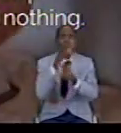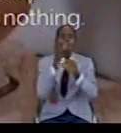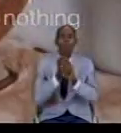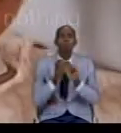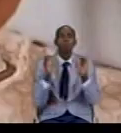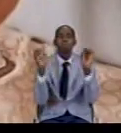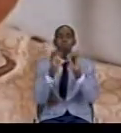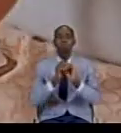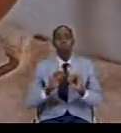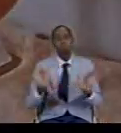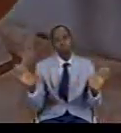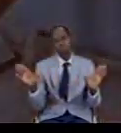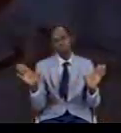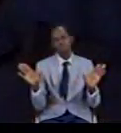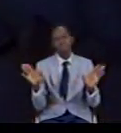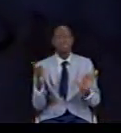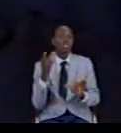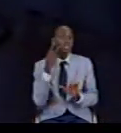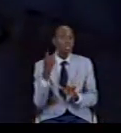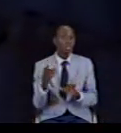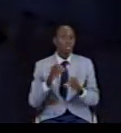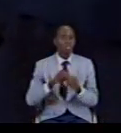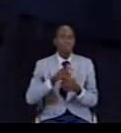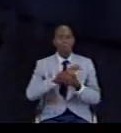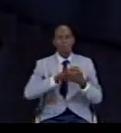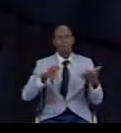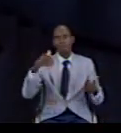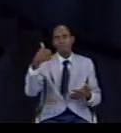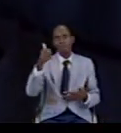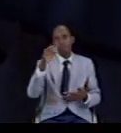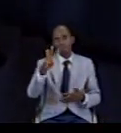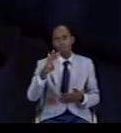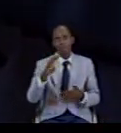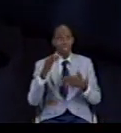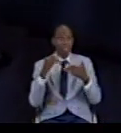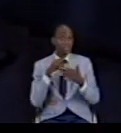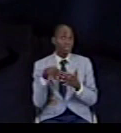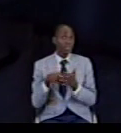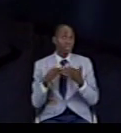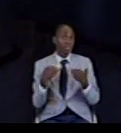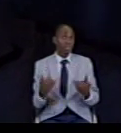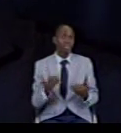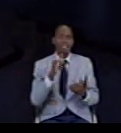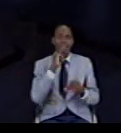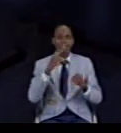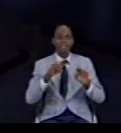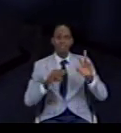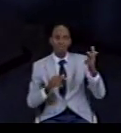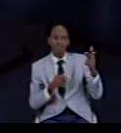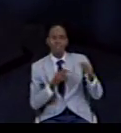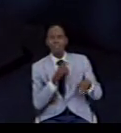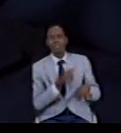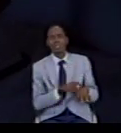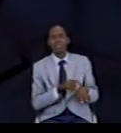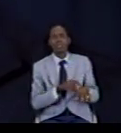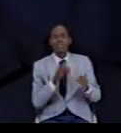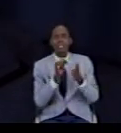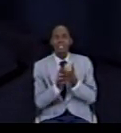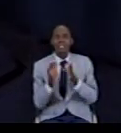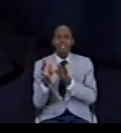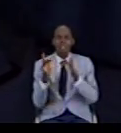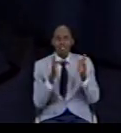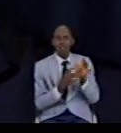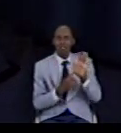That's why we now come back to verse 14. This now is the third time that Jesus